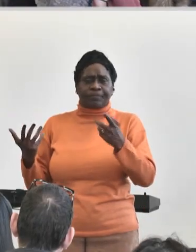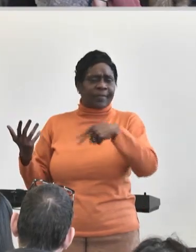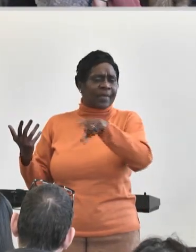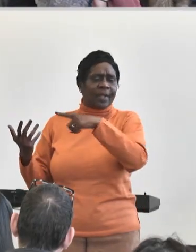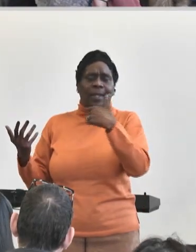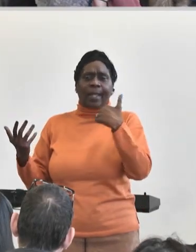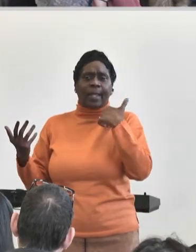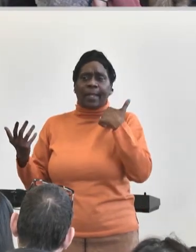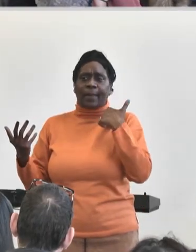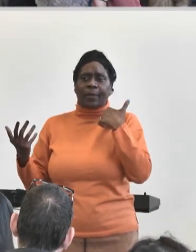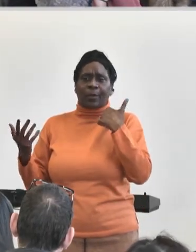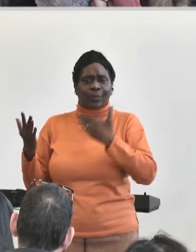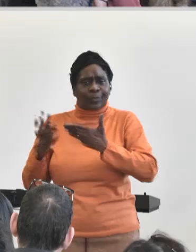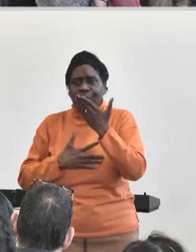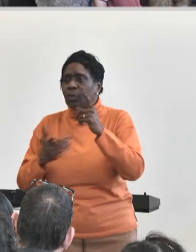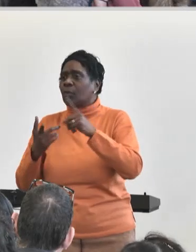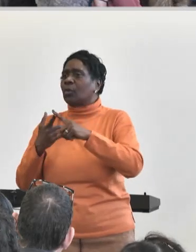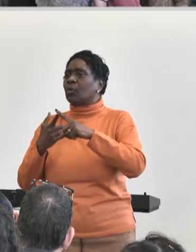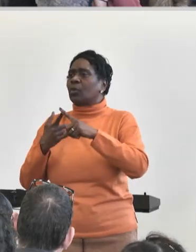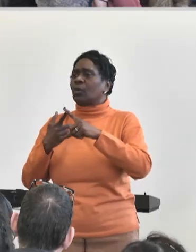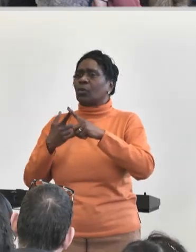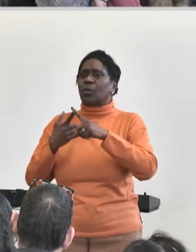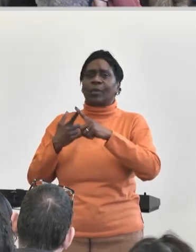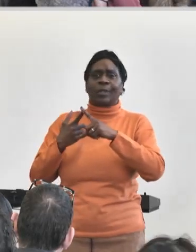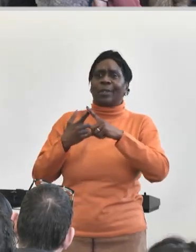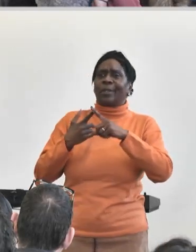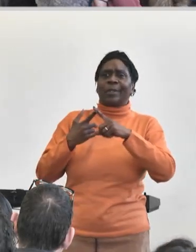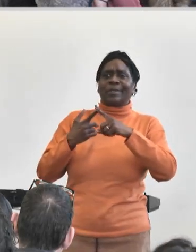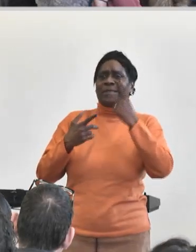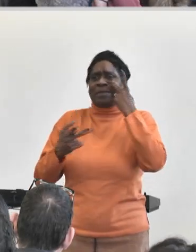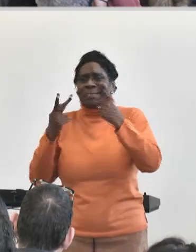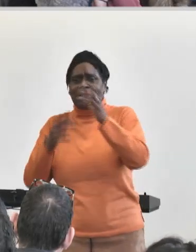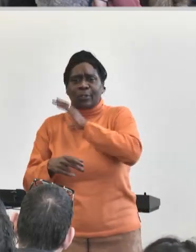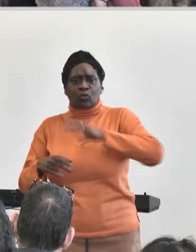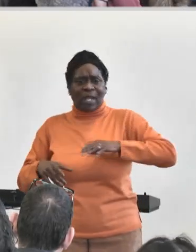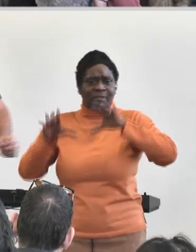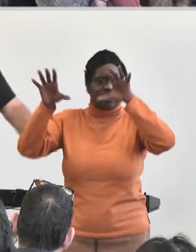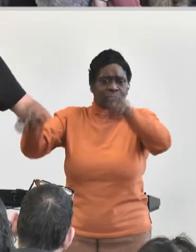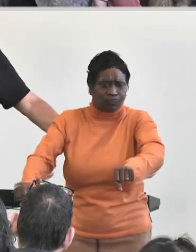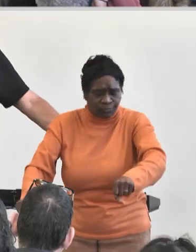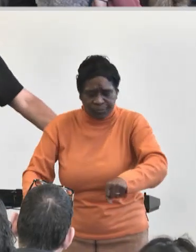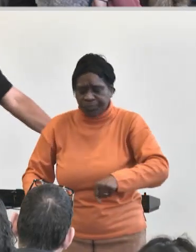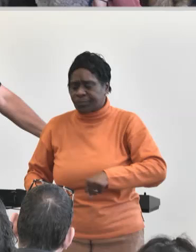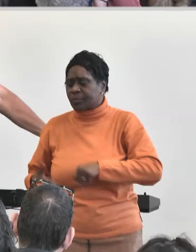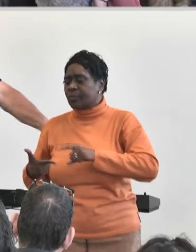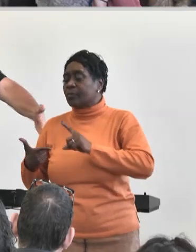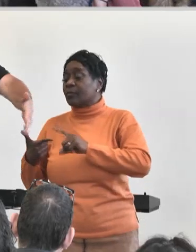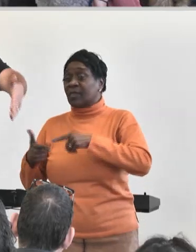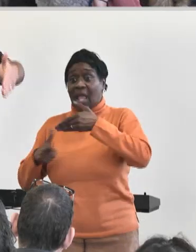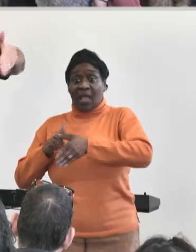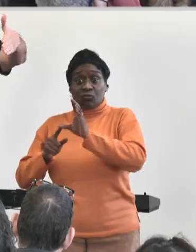had gone through the trial and arrest of Christ. Habían pasado por el arresto y el juicio de Cristo.